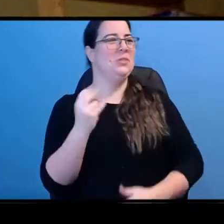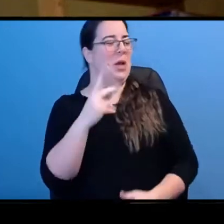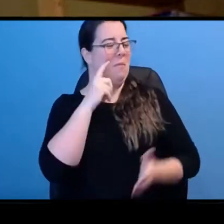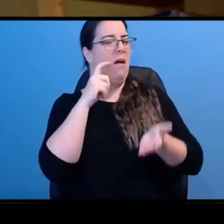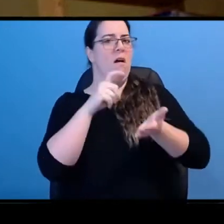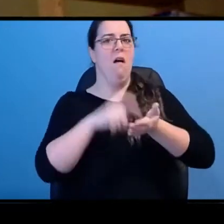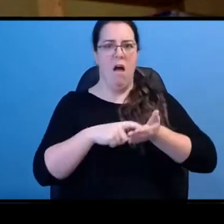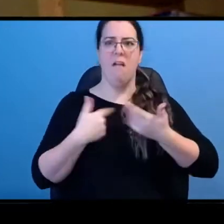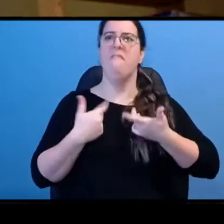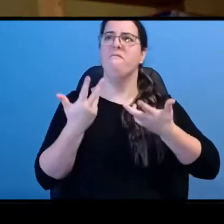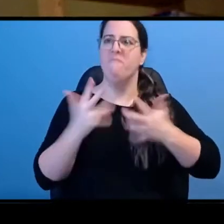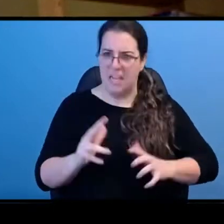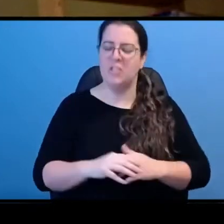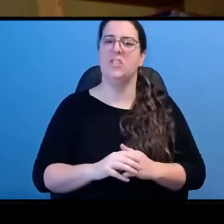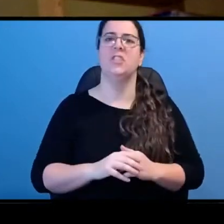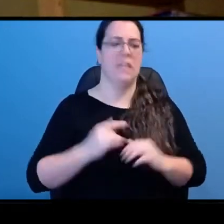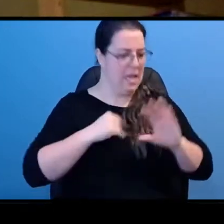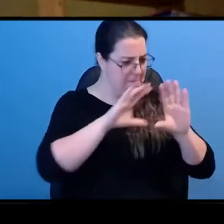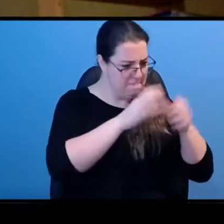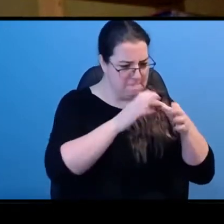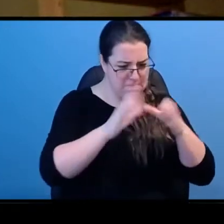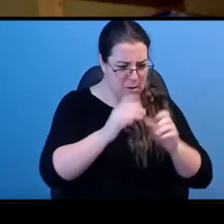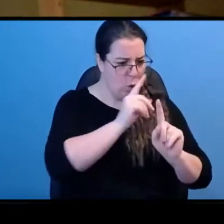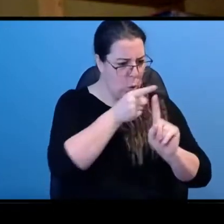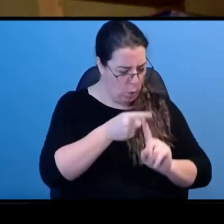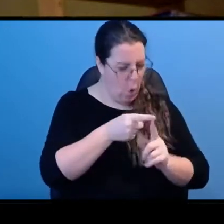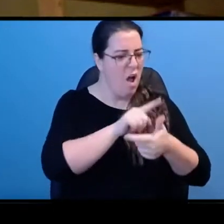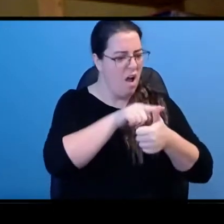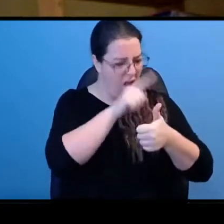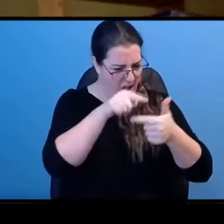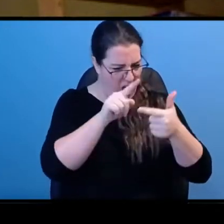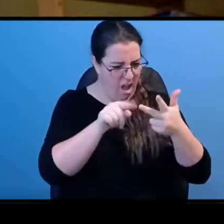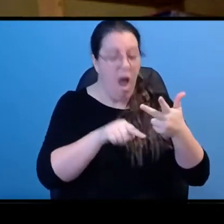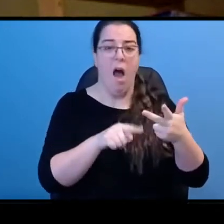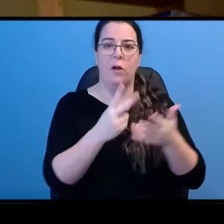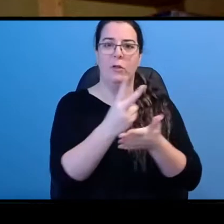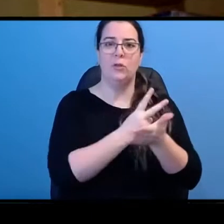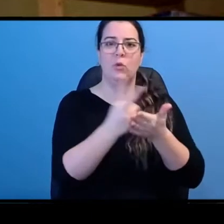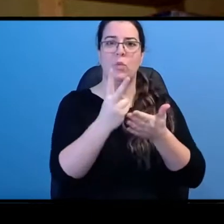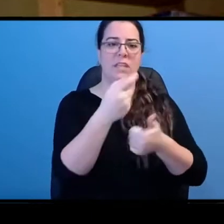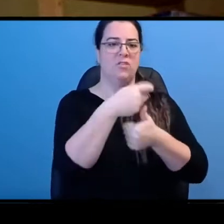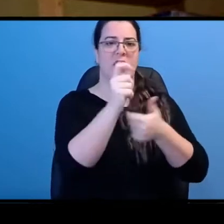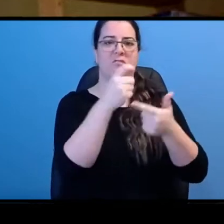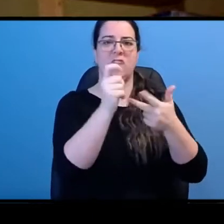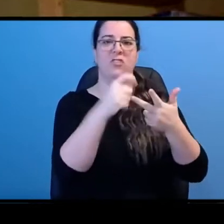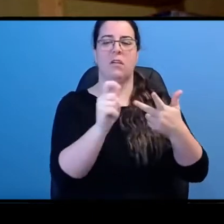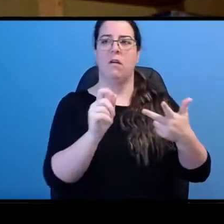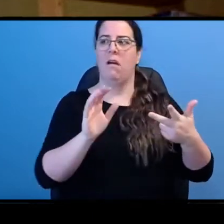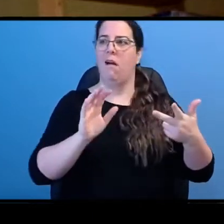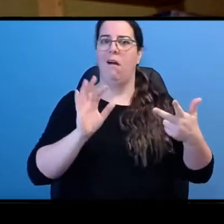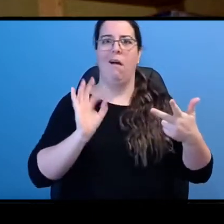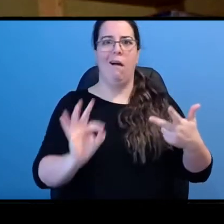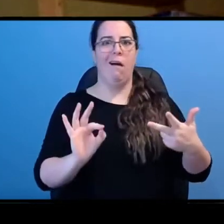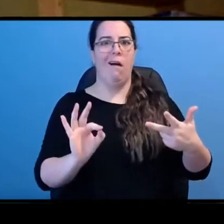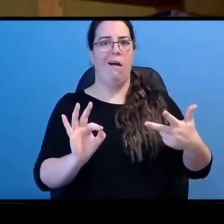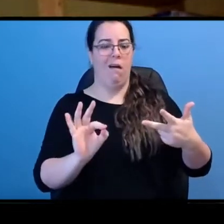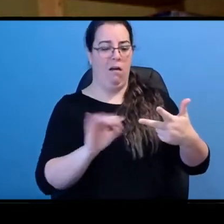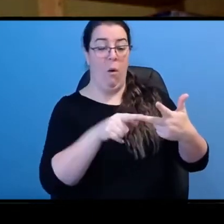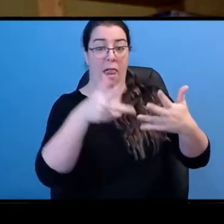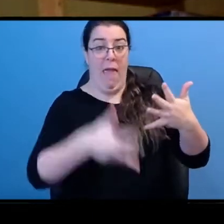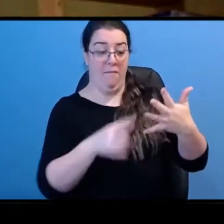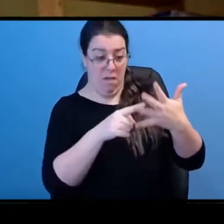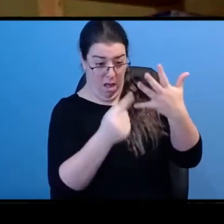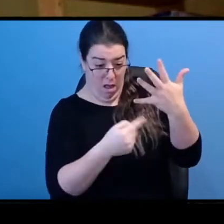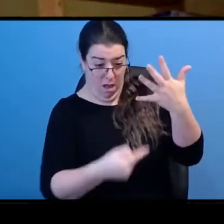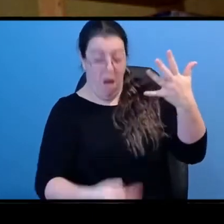and goals, and look at this. I've been at this for 2 weeks and I've already checked the first 3 things off the list. That can be so incredibly satisfying